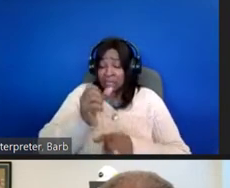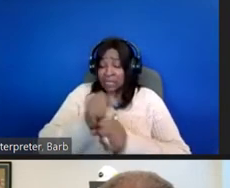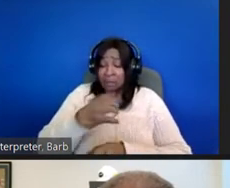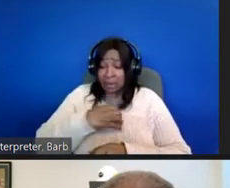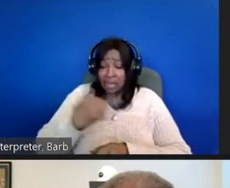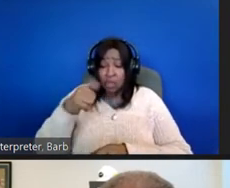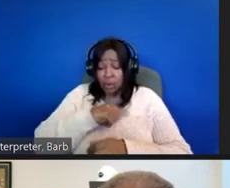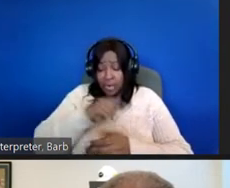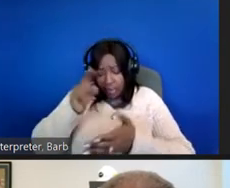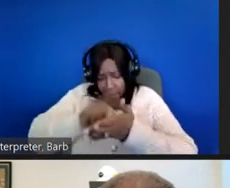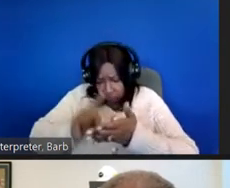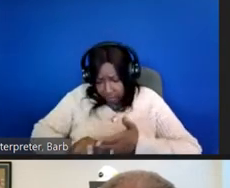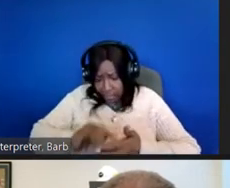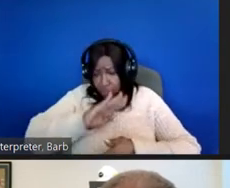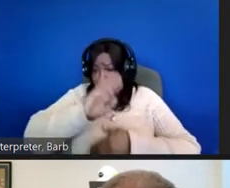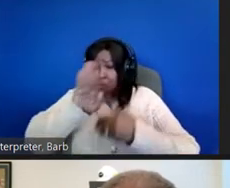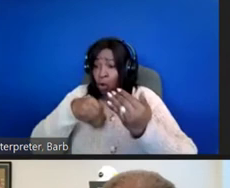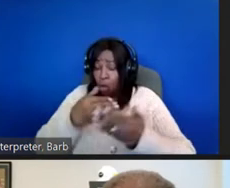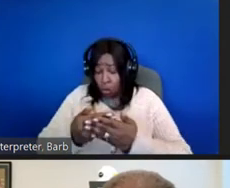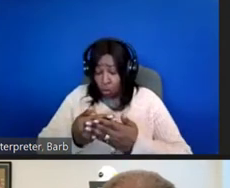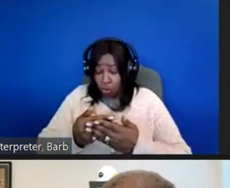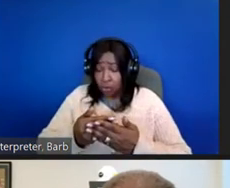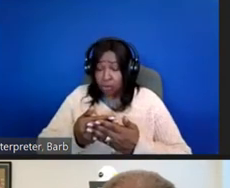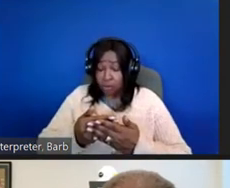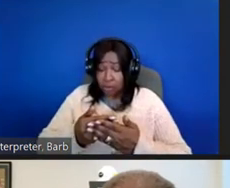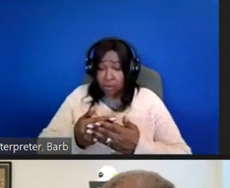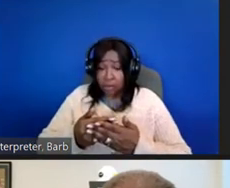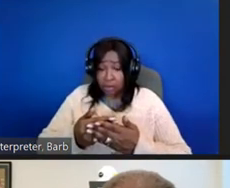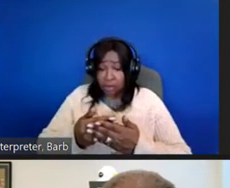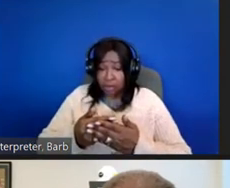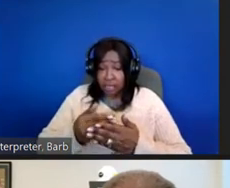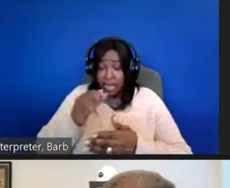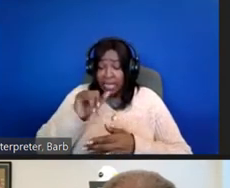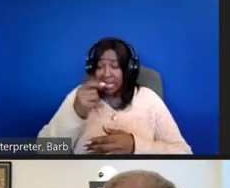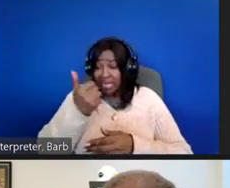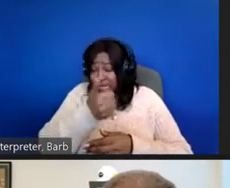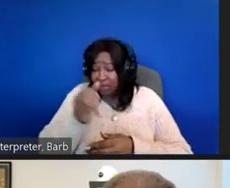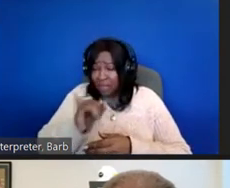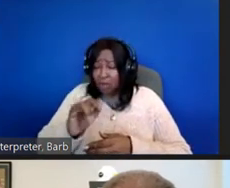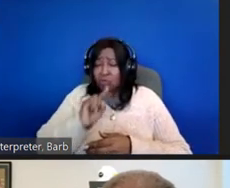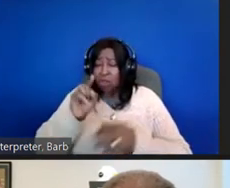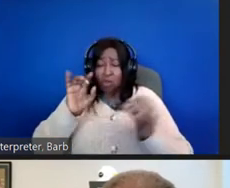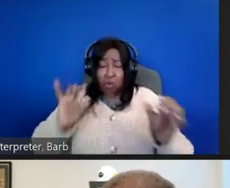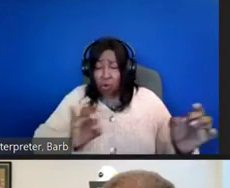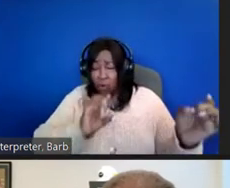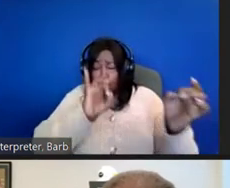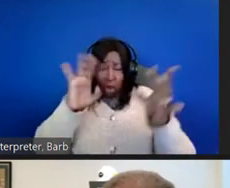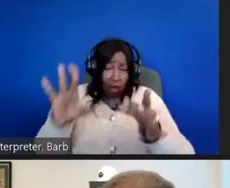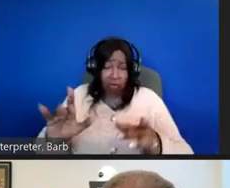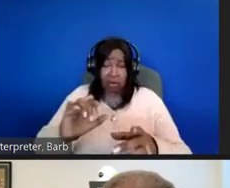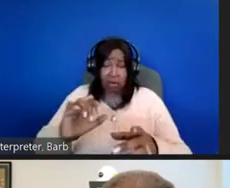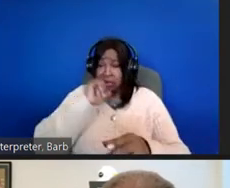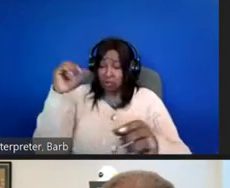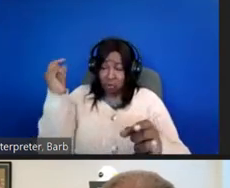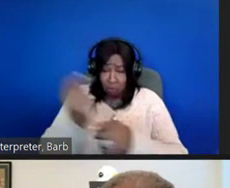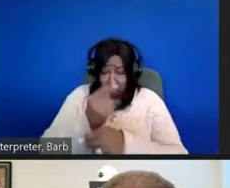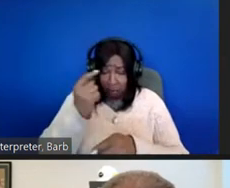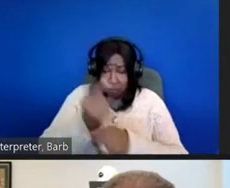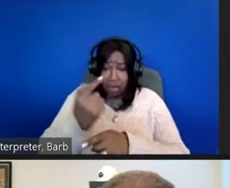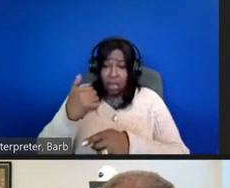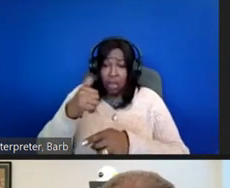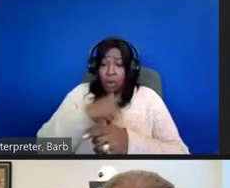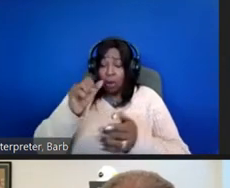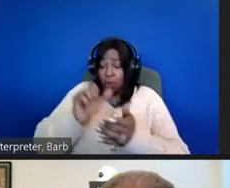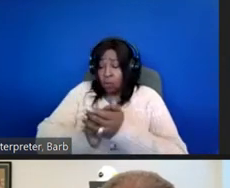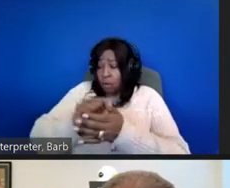all. Any there are egregious or inappropriate or very inappropriate, we remove them from